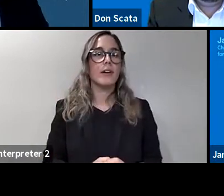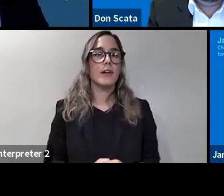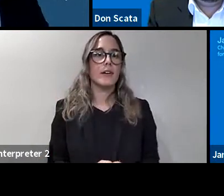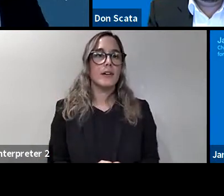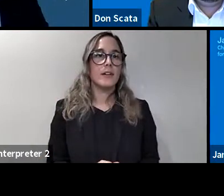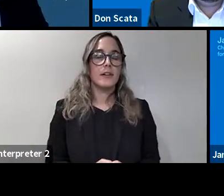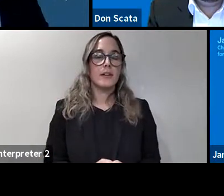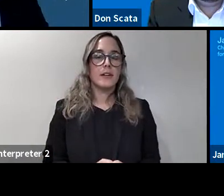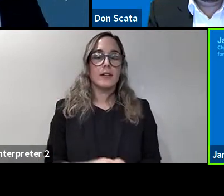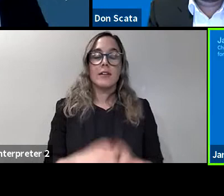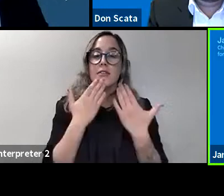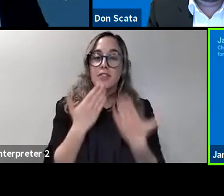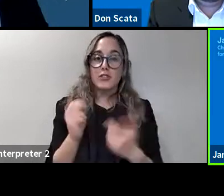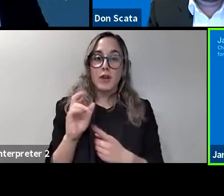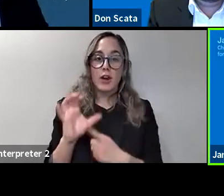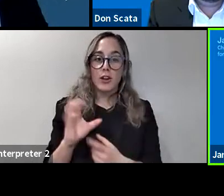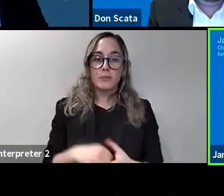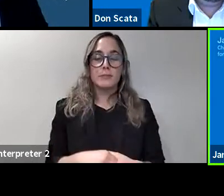Thanks, Eric.